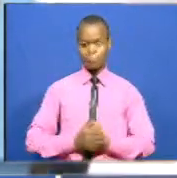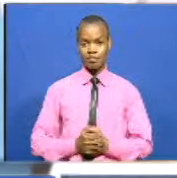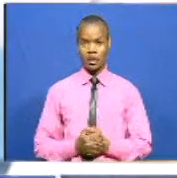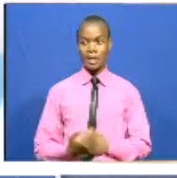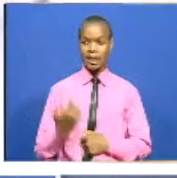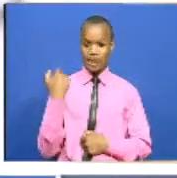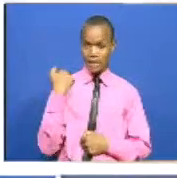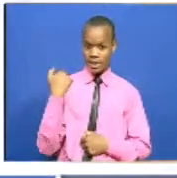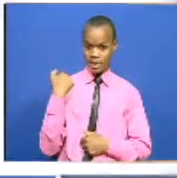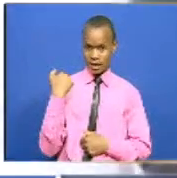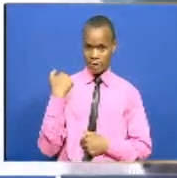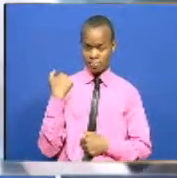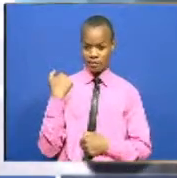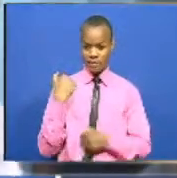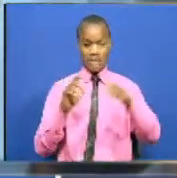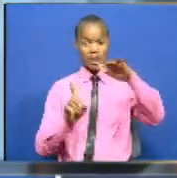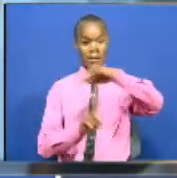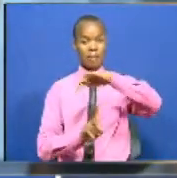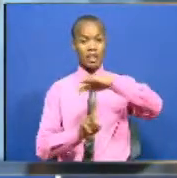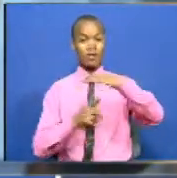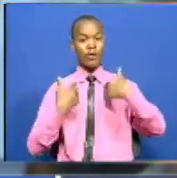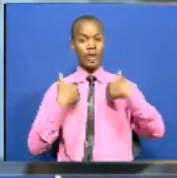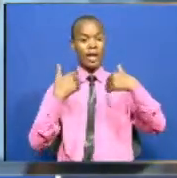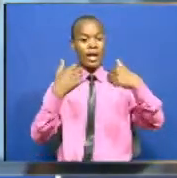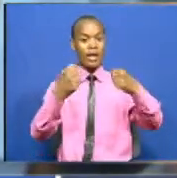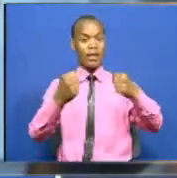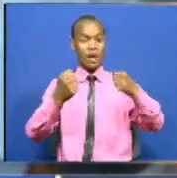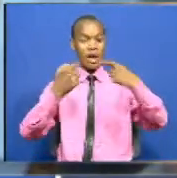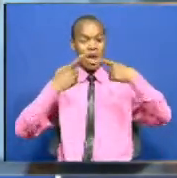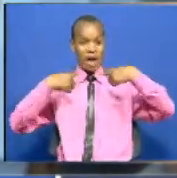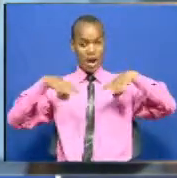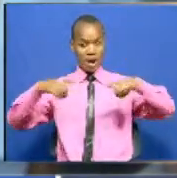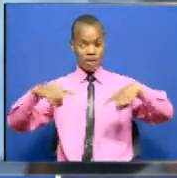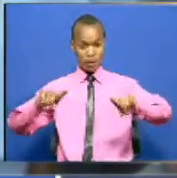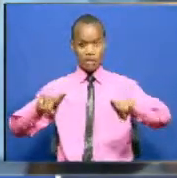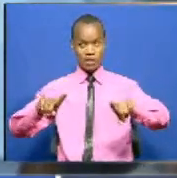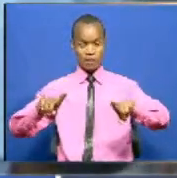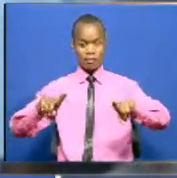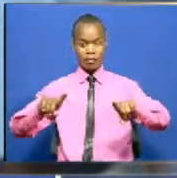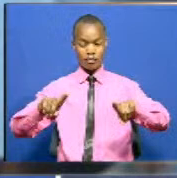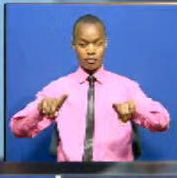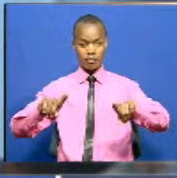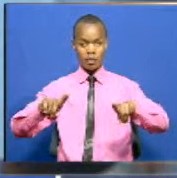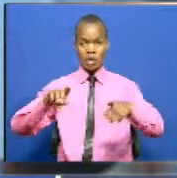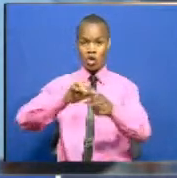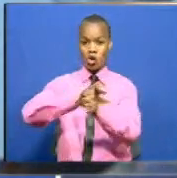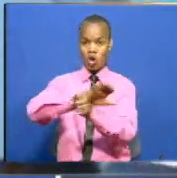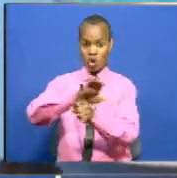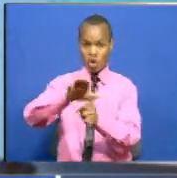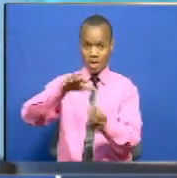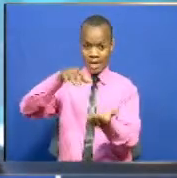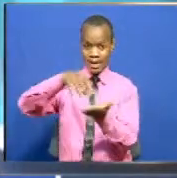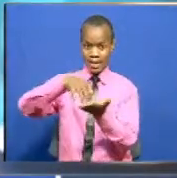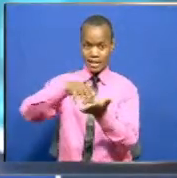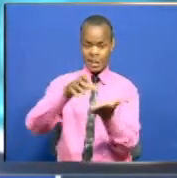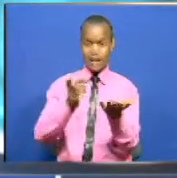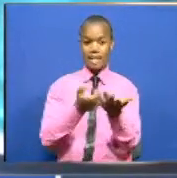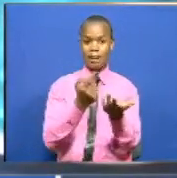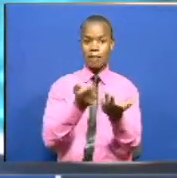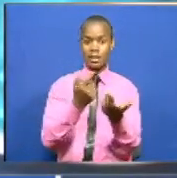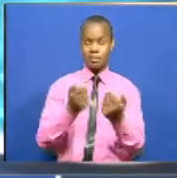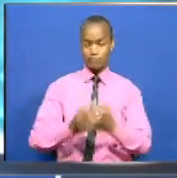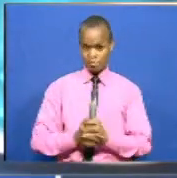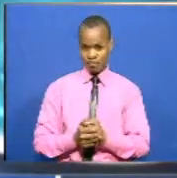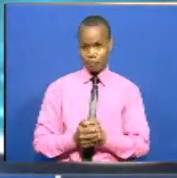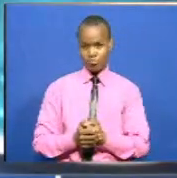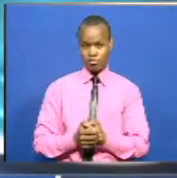the Ministry of Health confirmed the number of COVID-19 cases in the country to standing